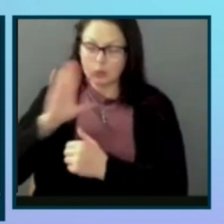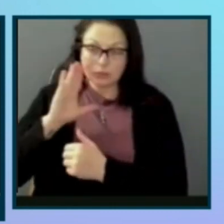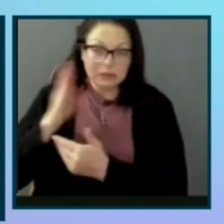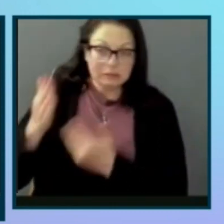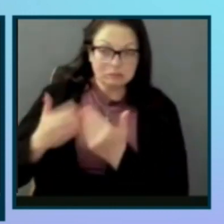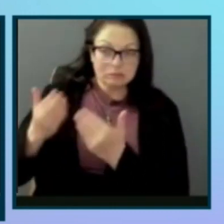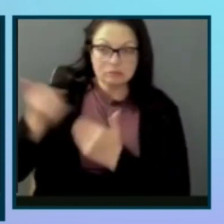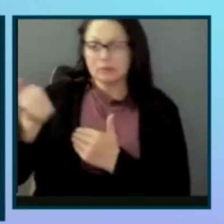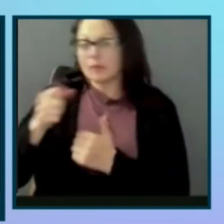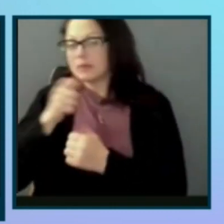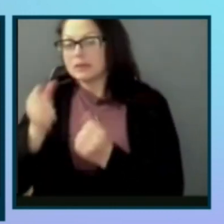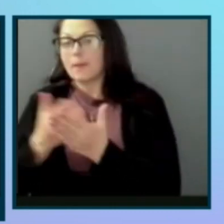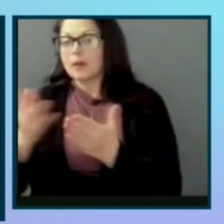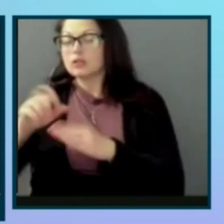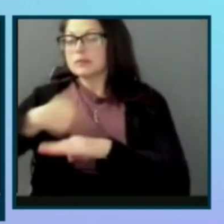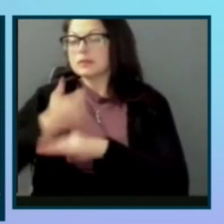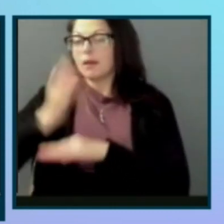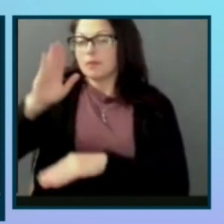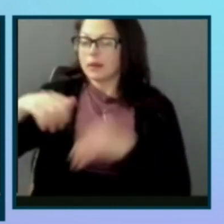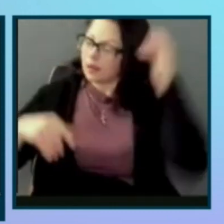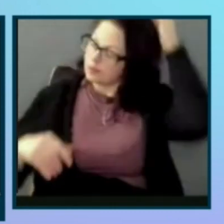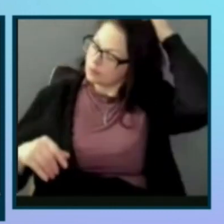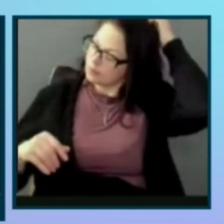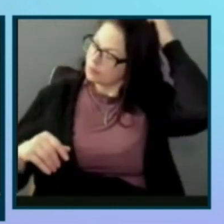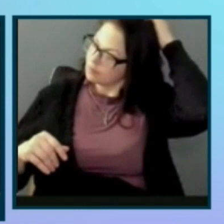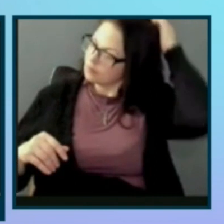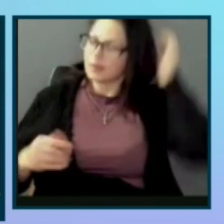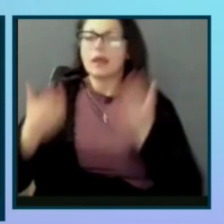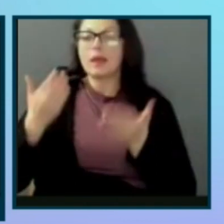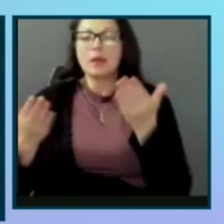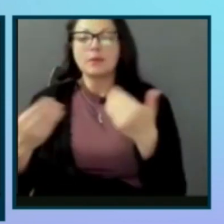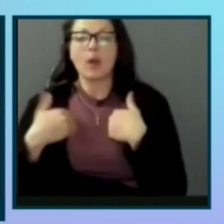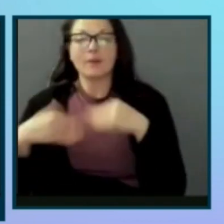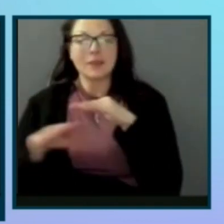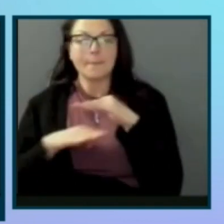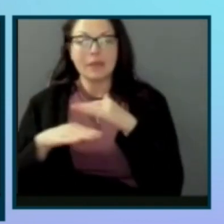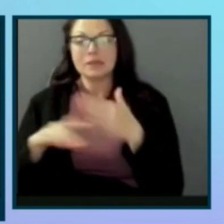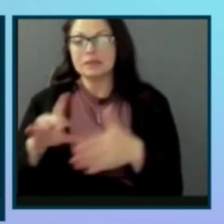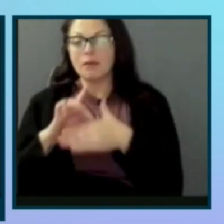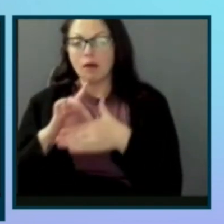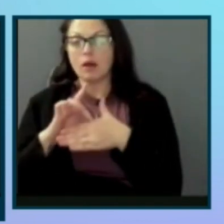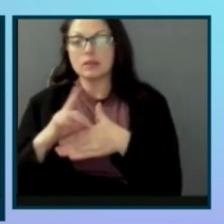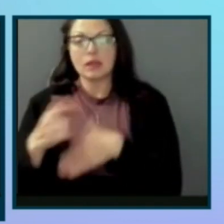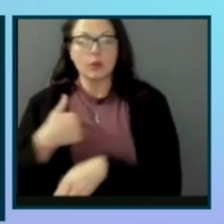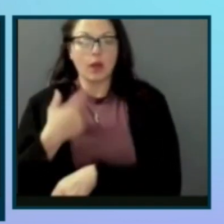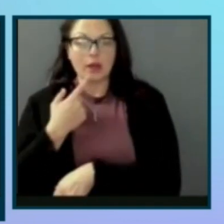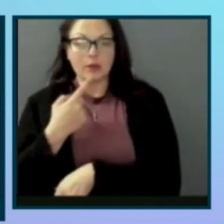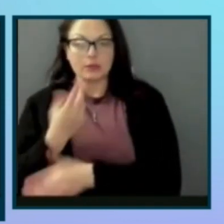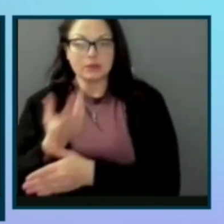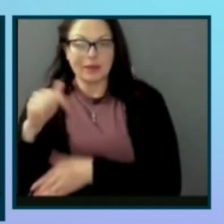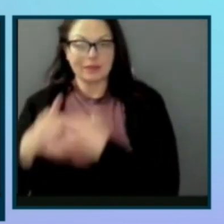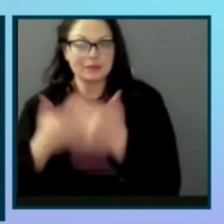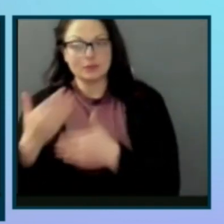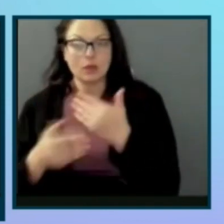much that's been built out yet. And you probably just have, some basic content. So I would say that, this process